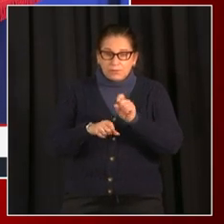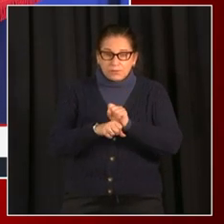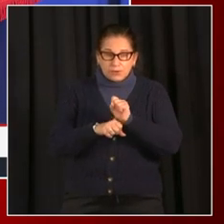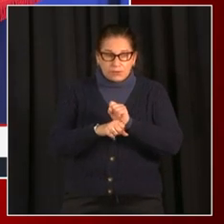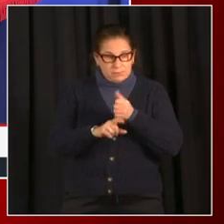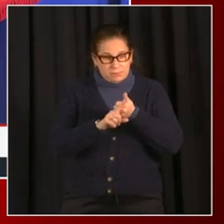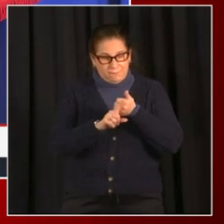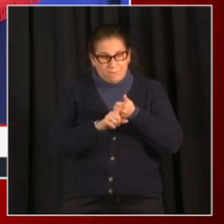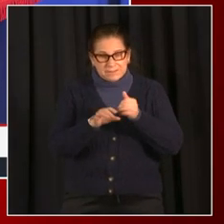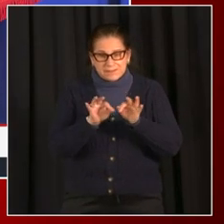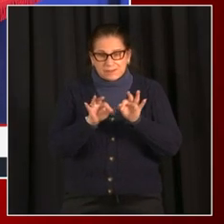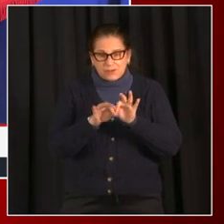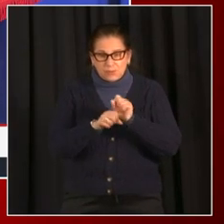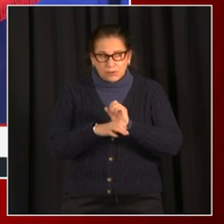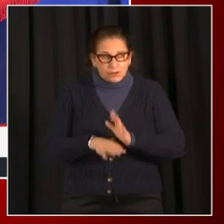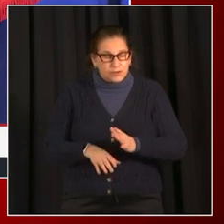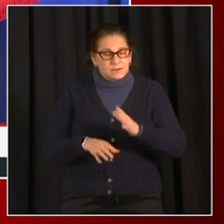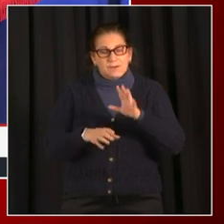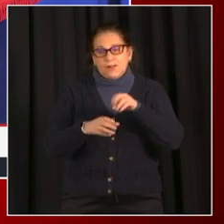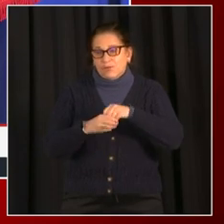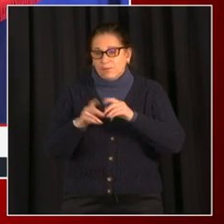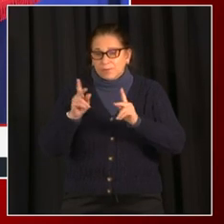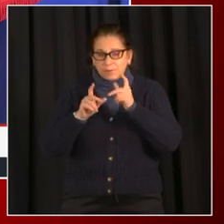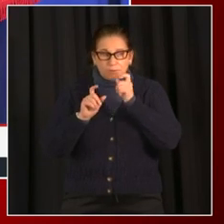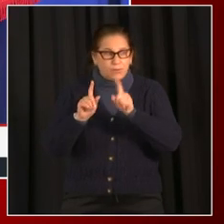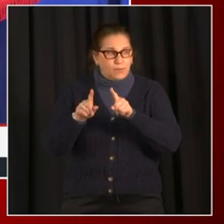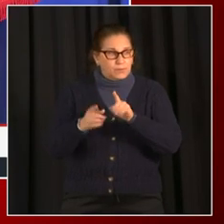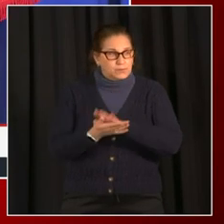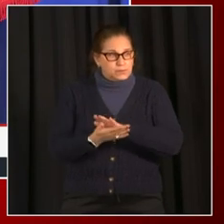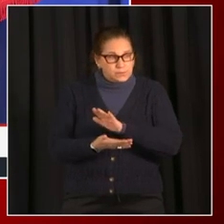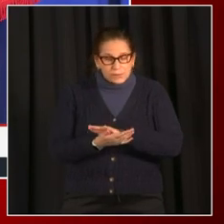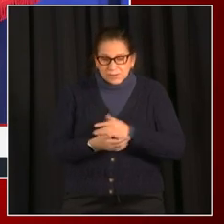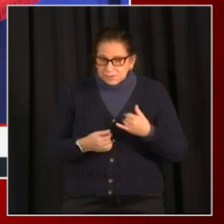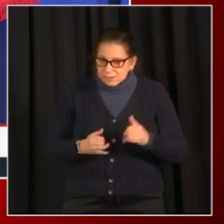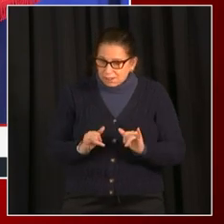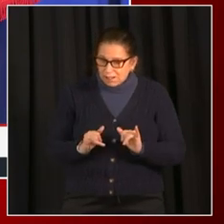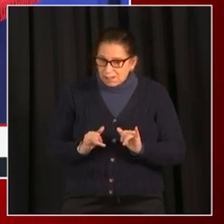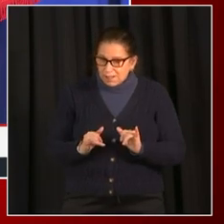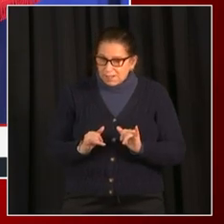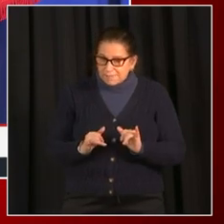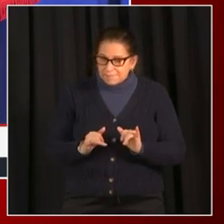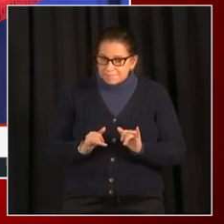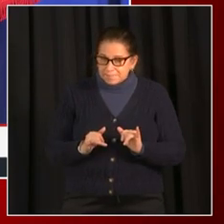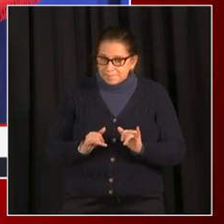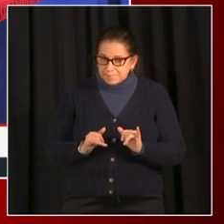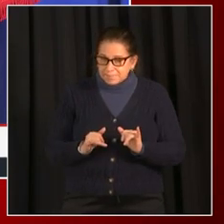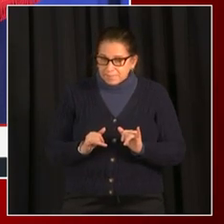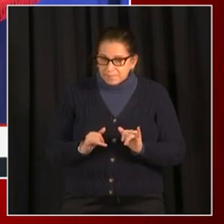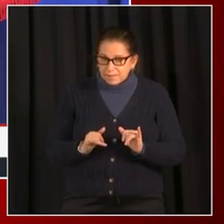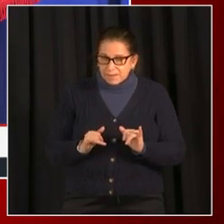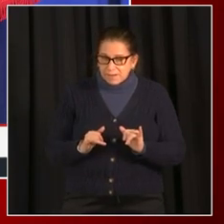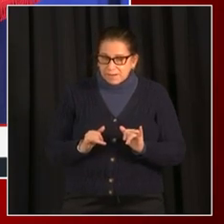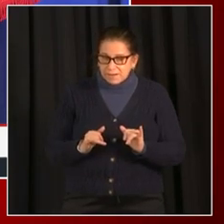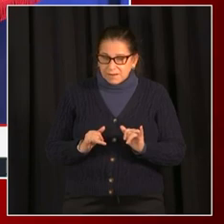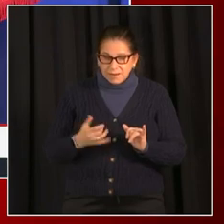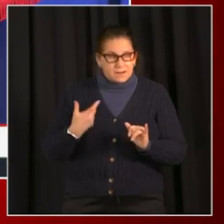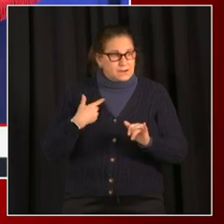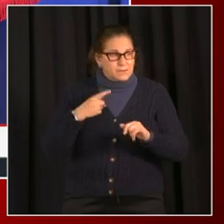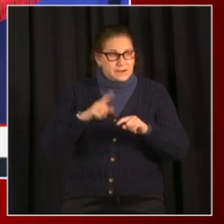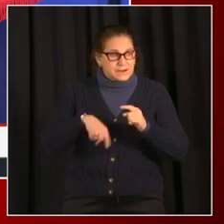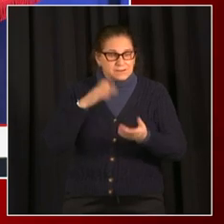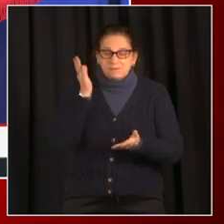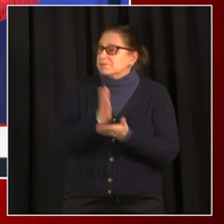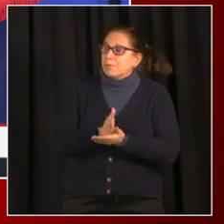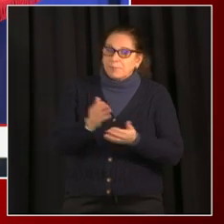school. So there are a lot of sources of activity, and this in no way, unless we stop everything that we're